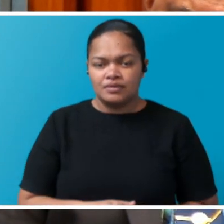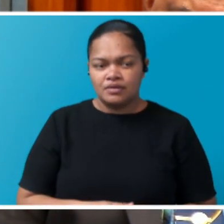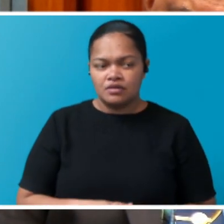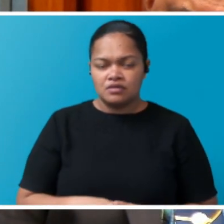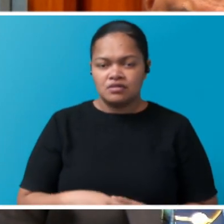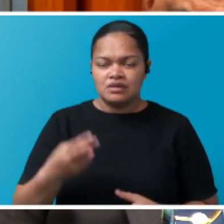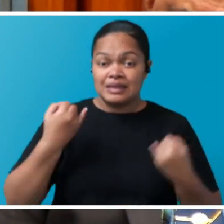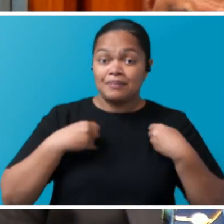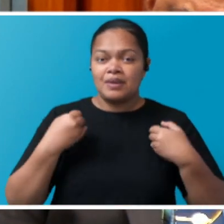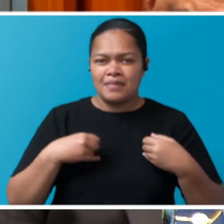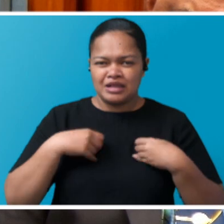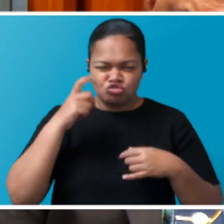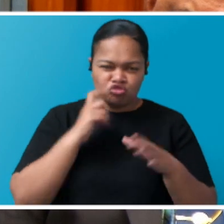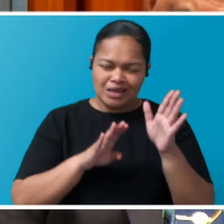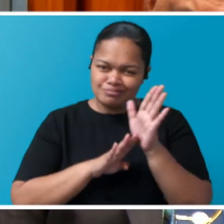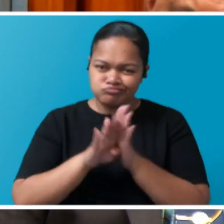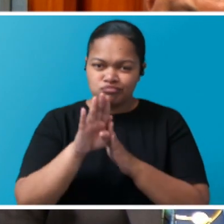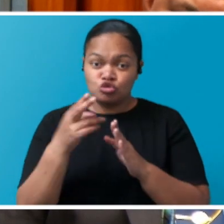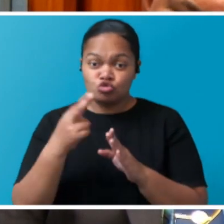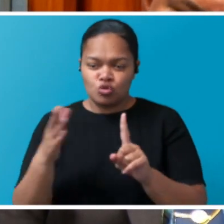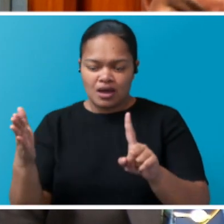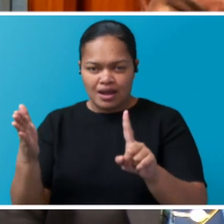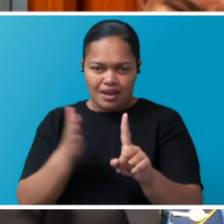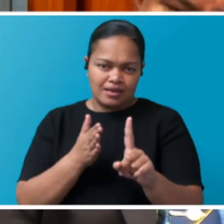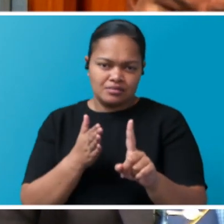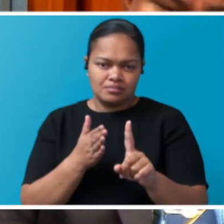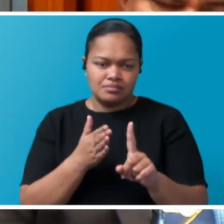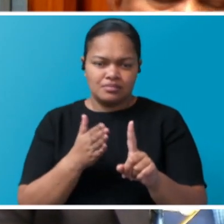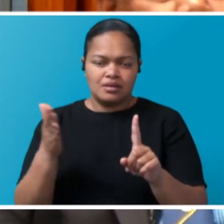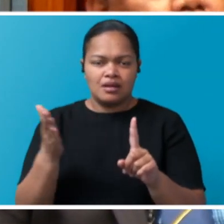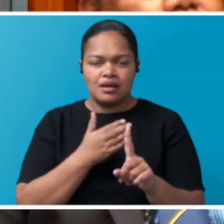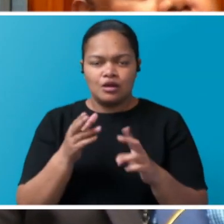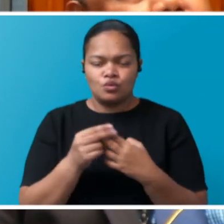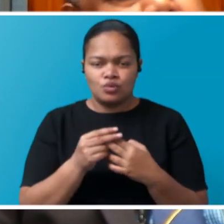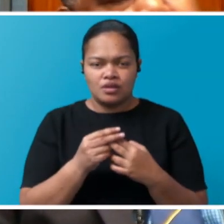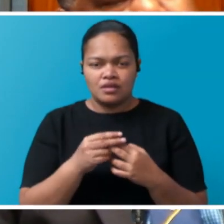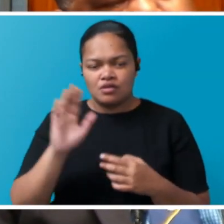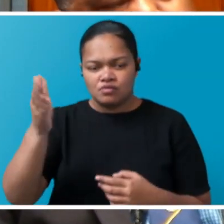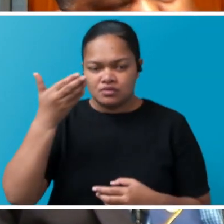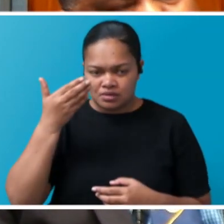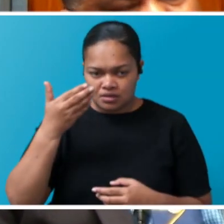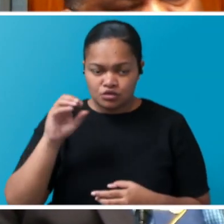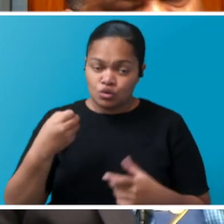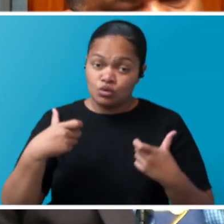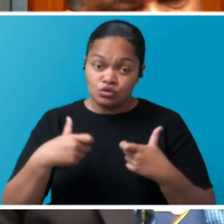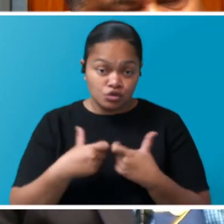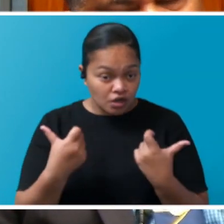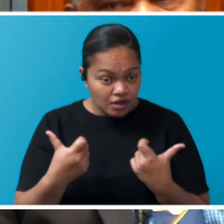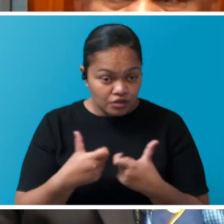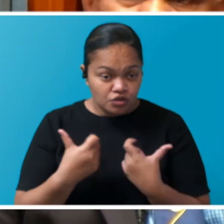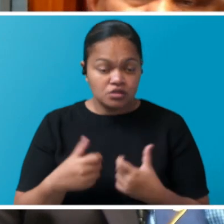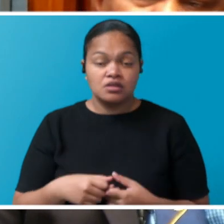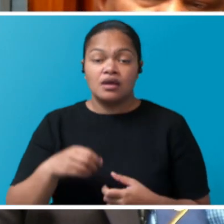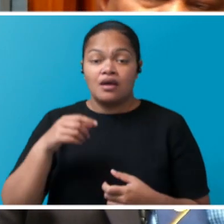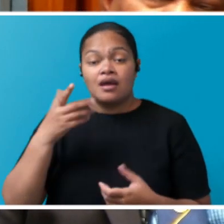progressively in alignment with feasibility outcomes. Speaker, sir, addressing the waste management challenges at Vunato is a